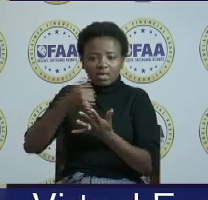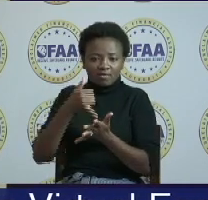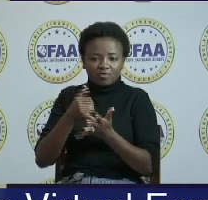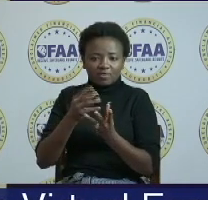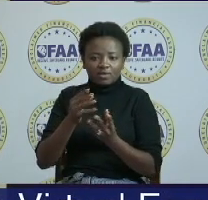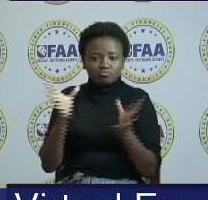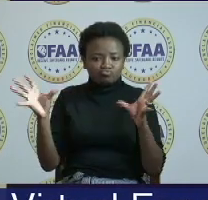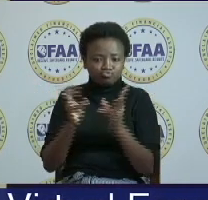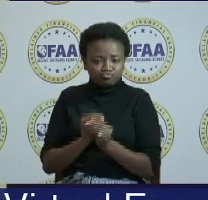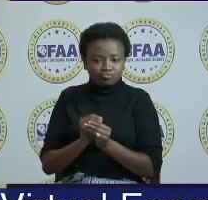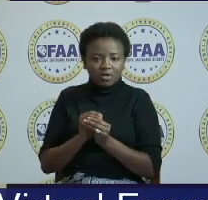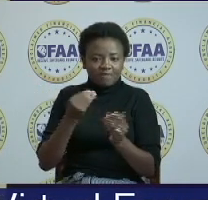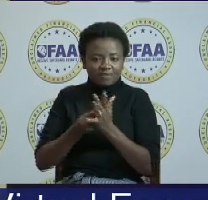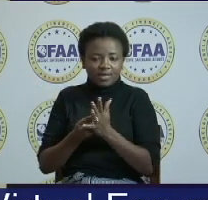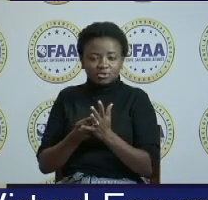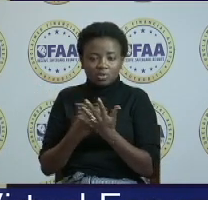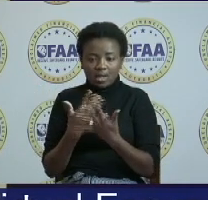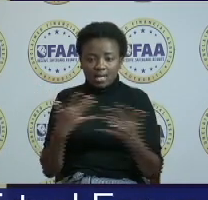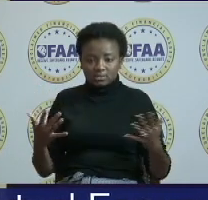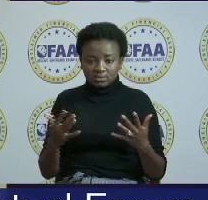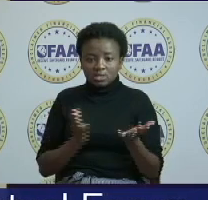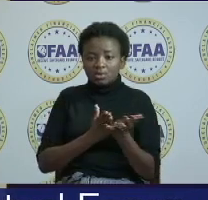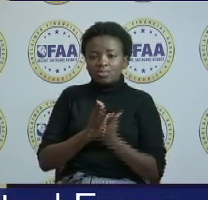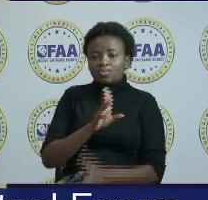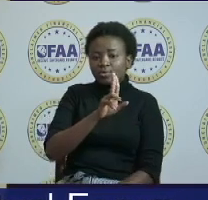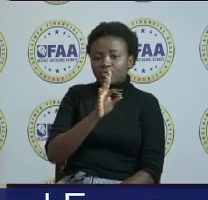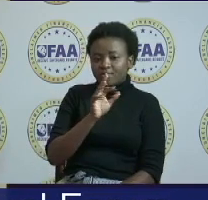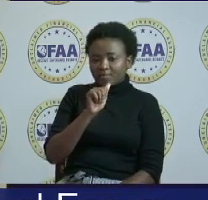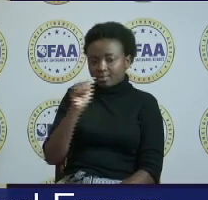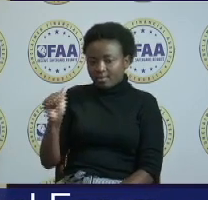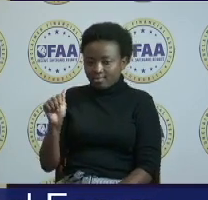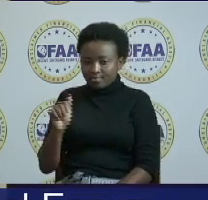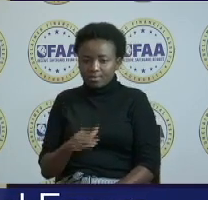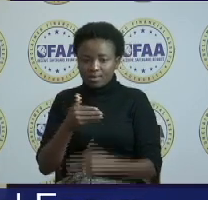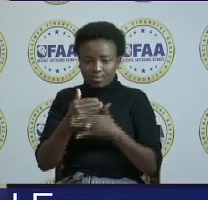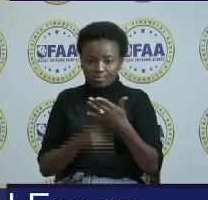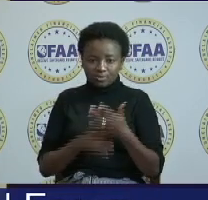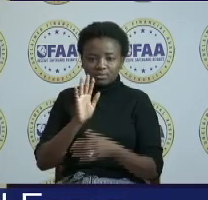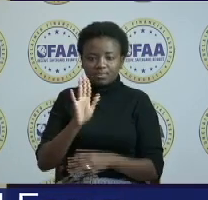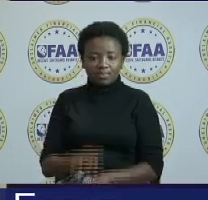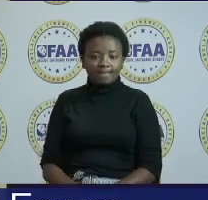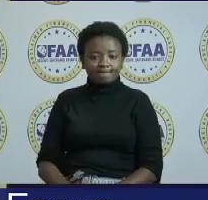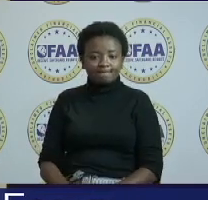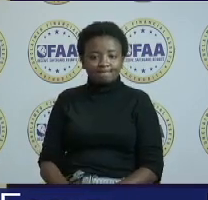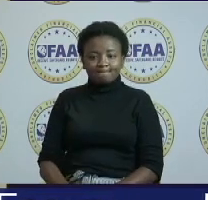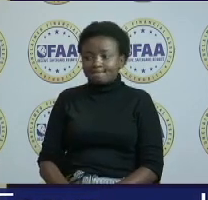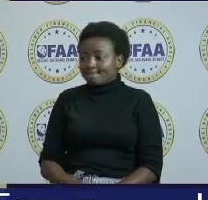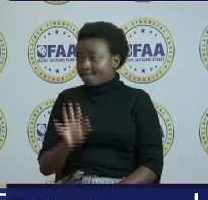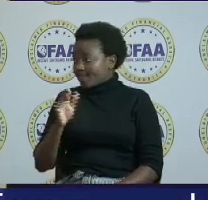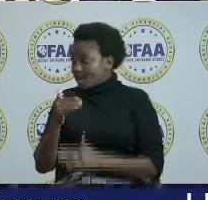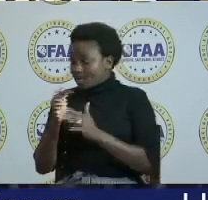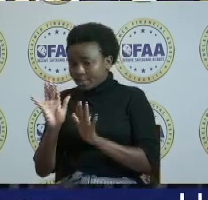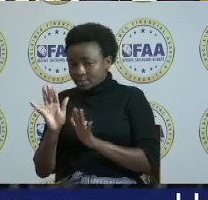unclaimed financial assets to the authority through the UFAA reporting portals? All right. So,